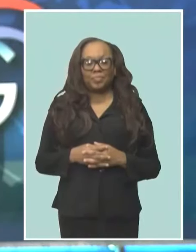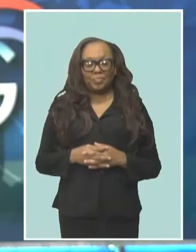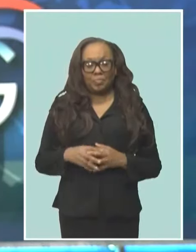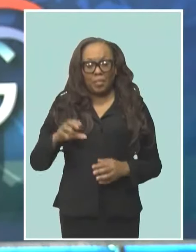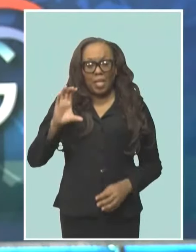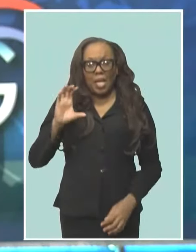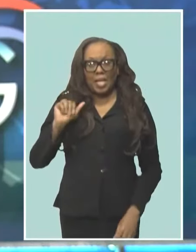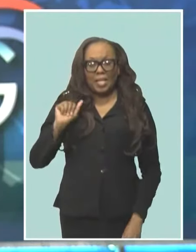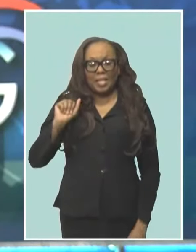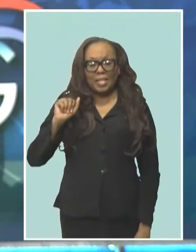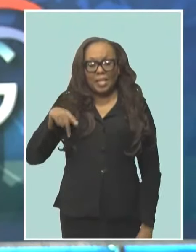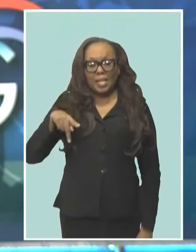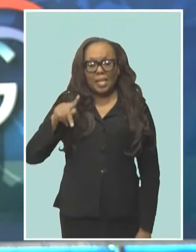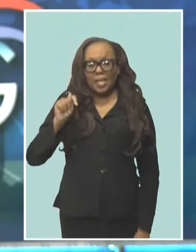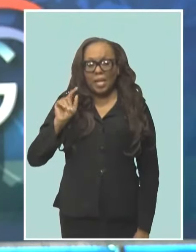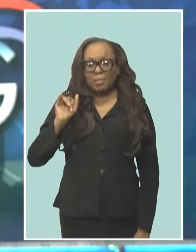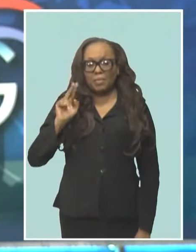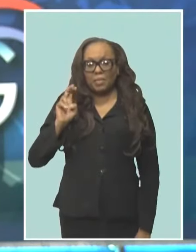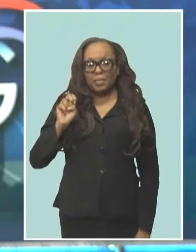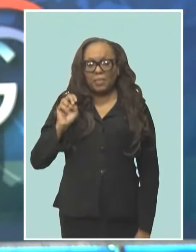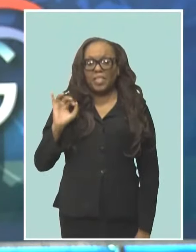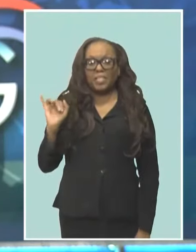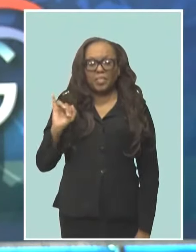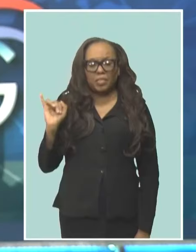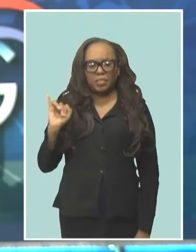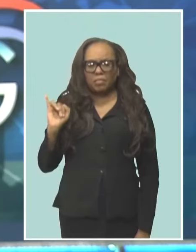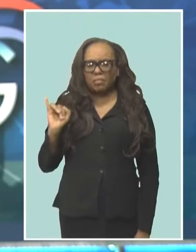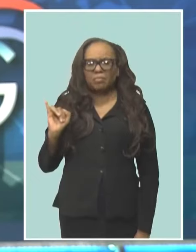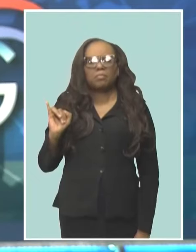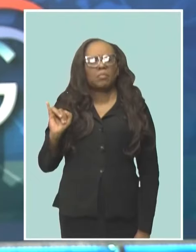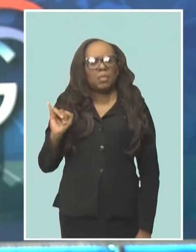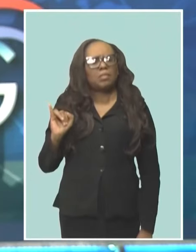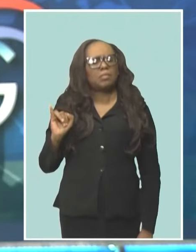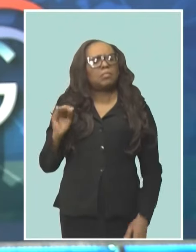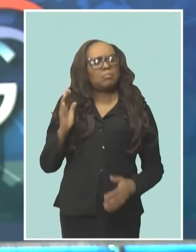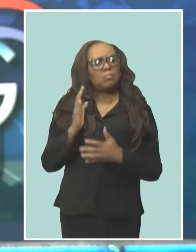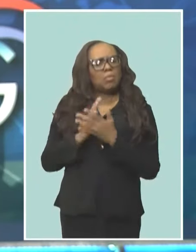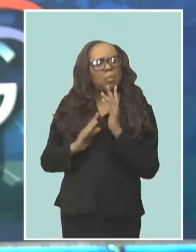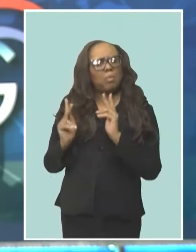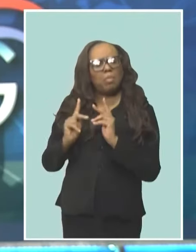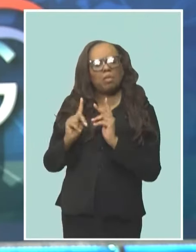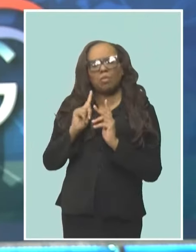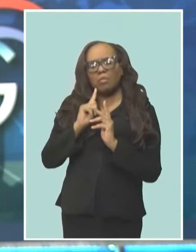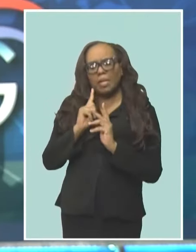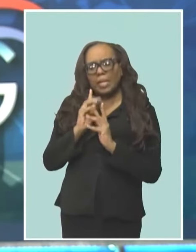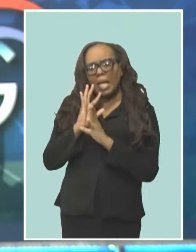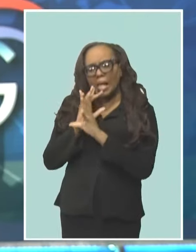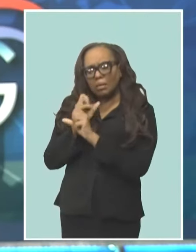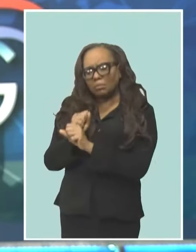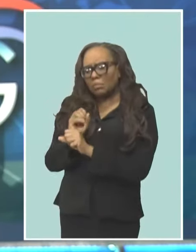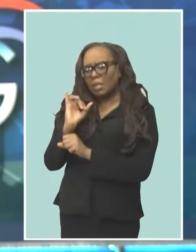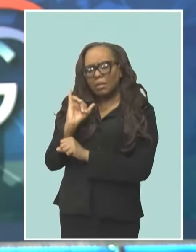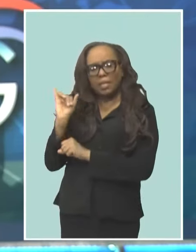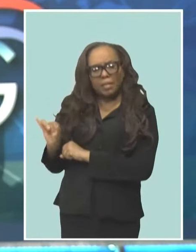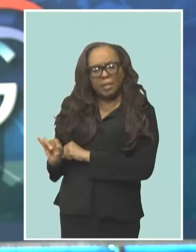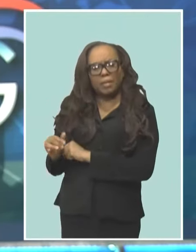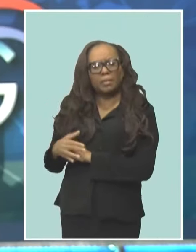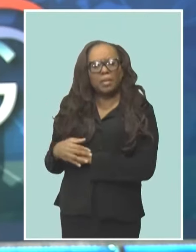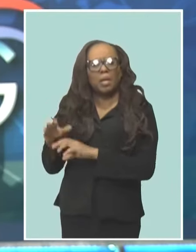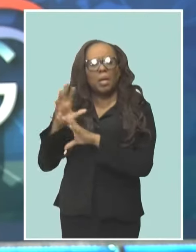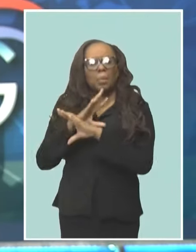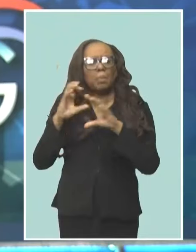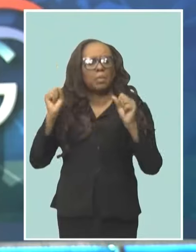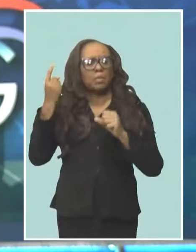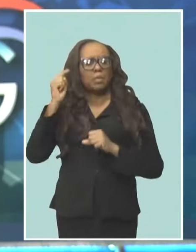The captive insurance market is proving to be an attraction option in the industry. The revelation came from President of the